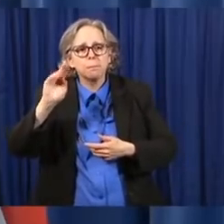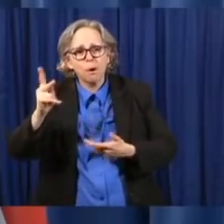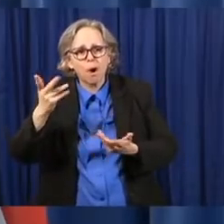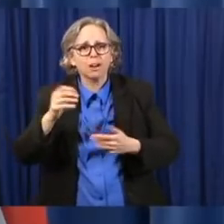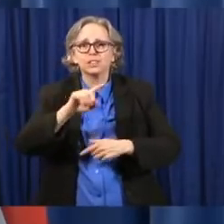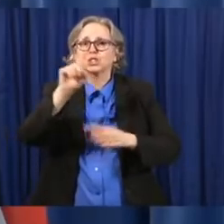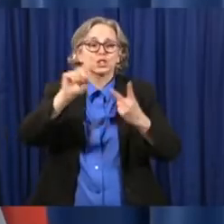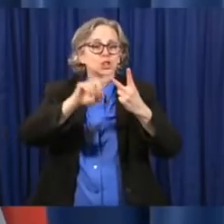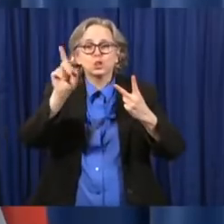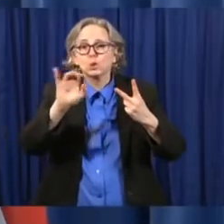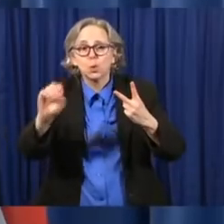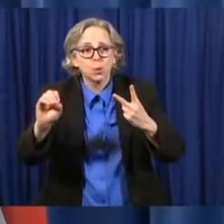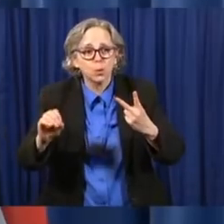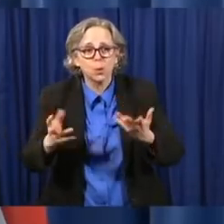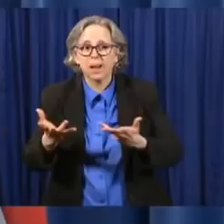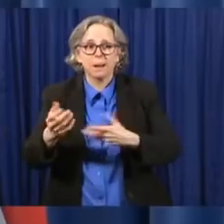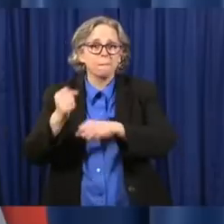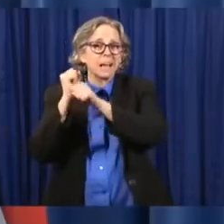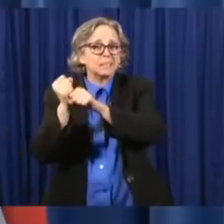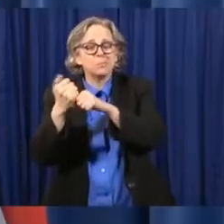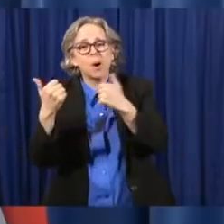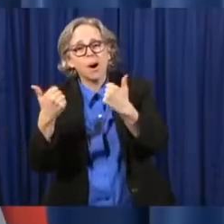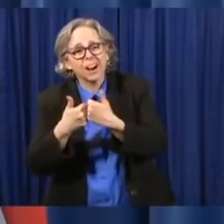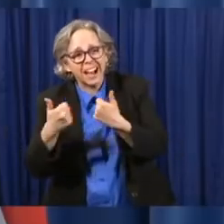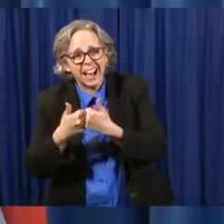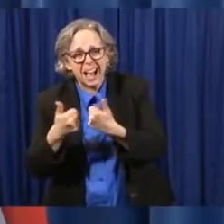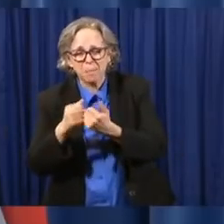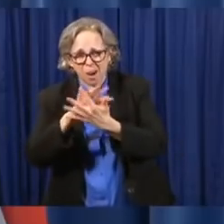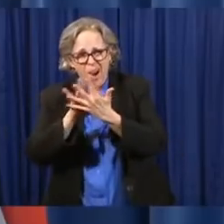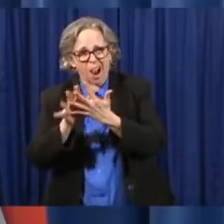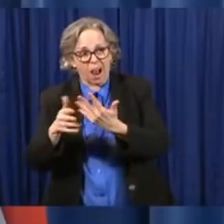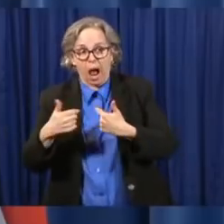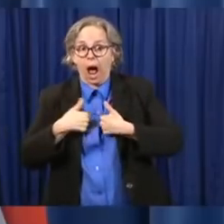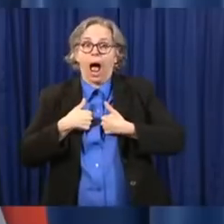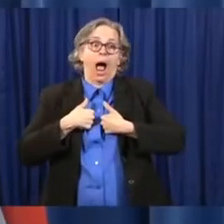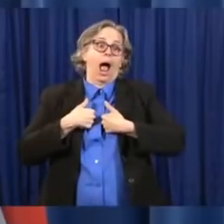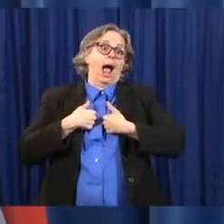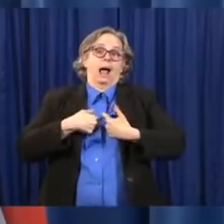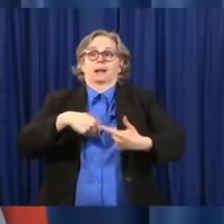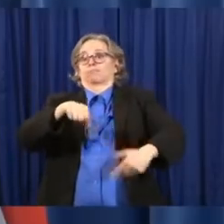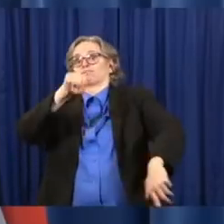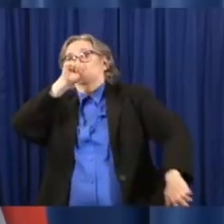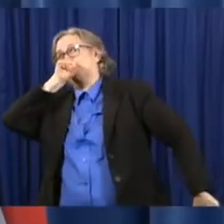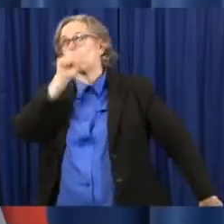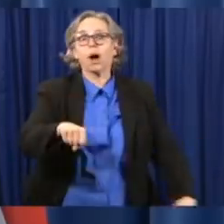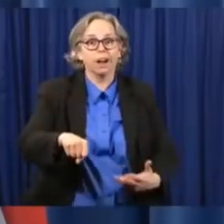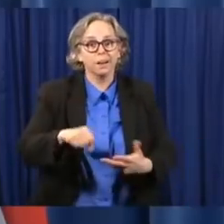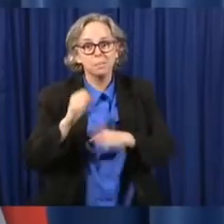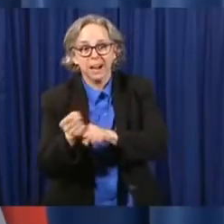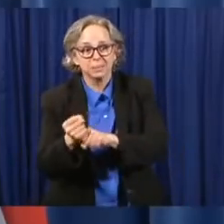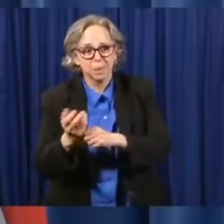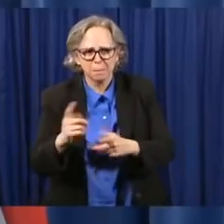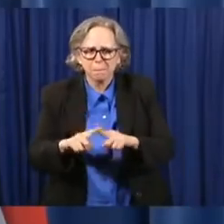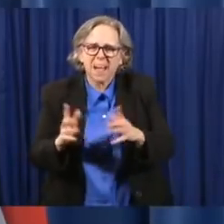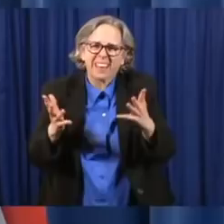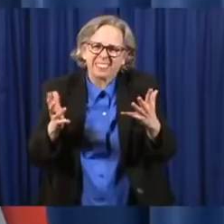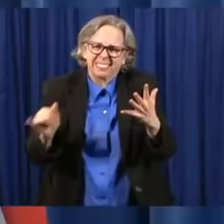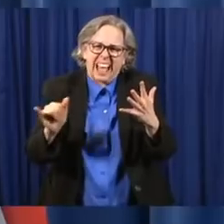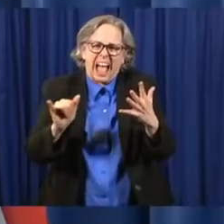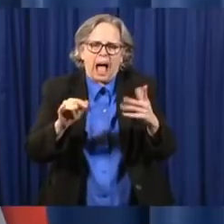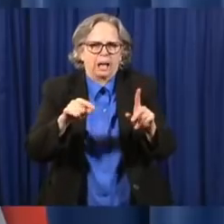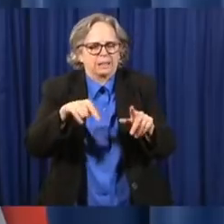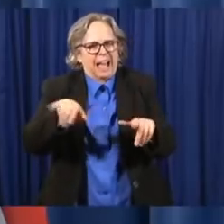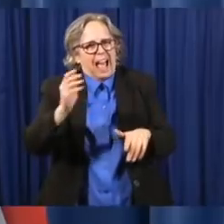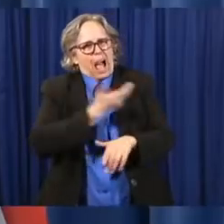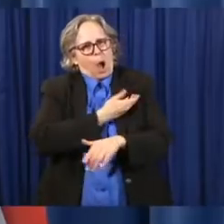do, going to baseball games and doing other things. But that is the reality. The reality has simply not